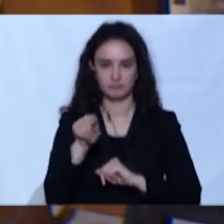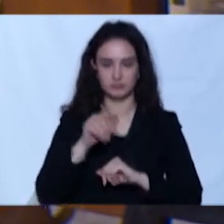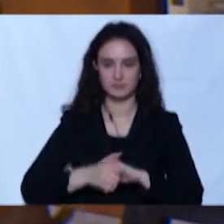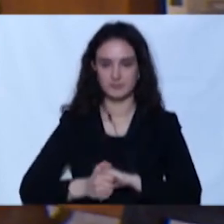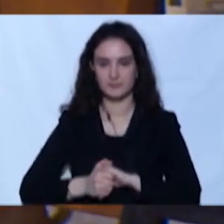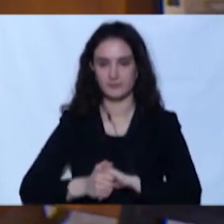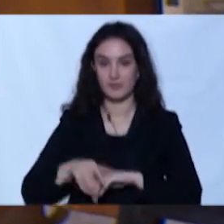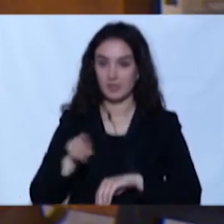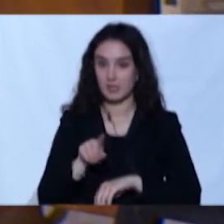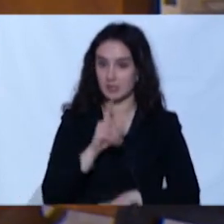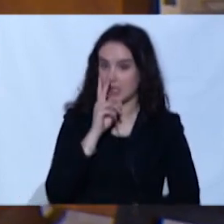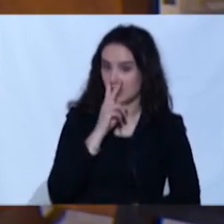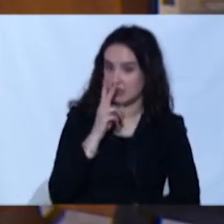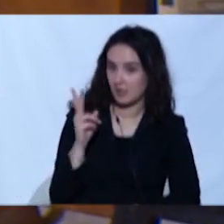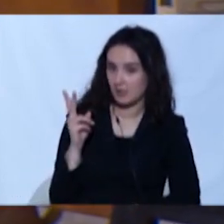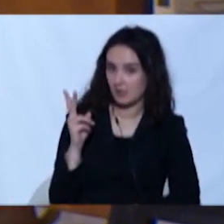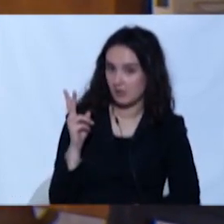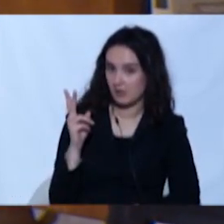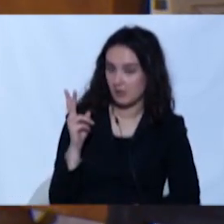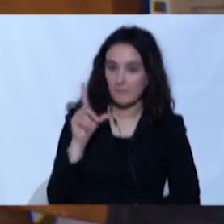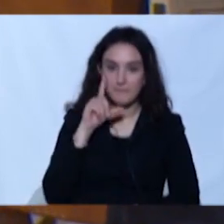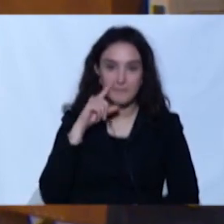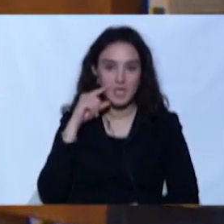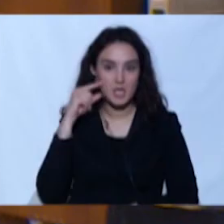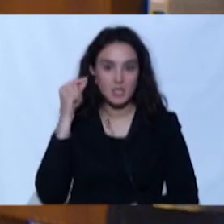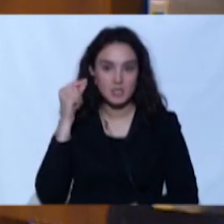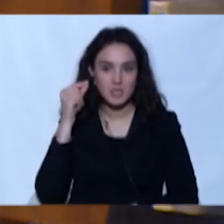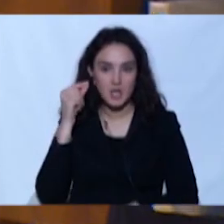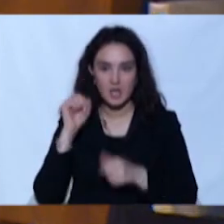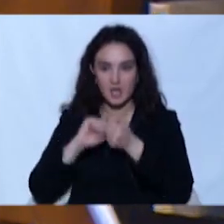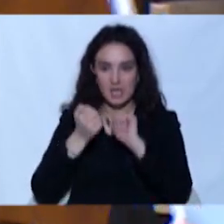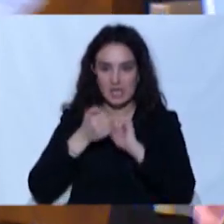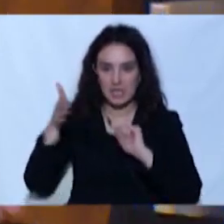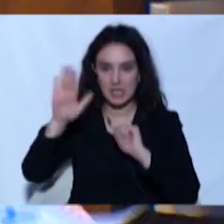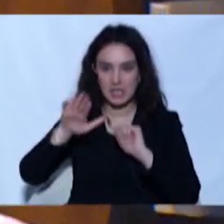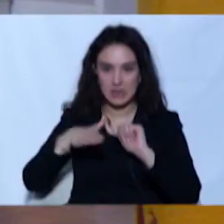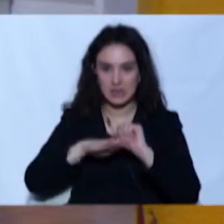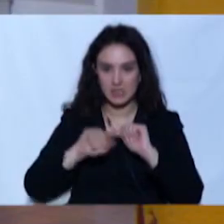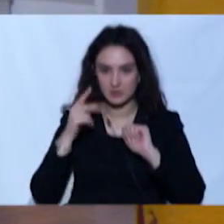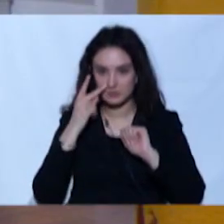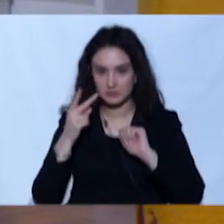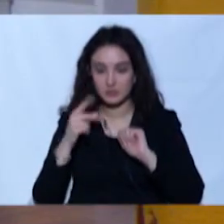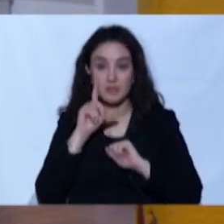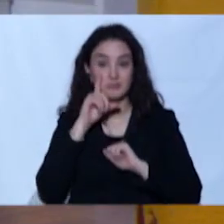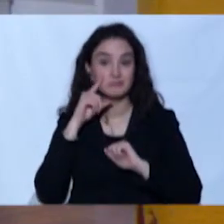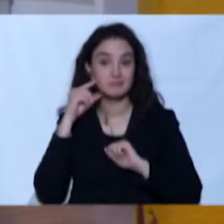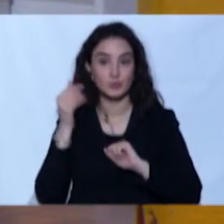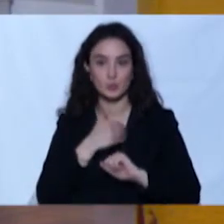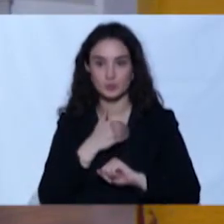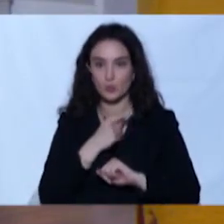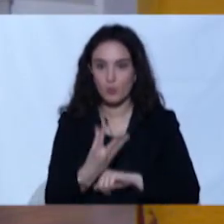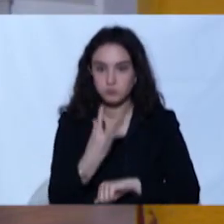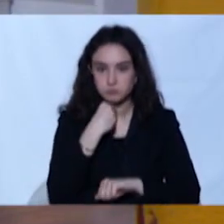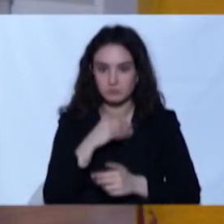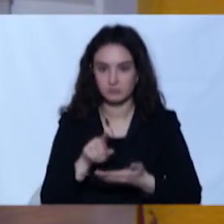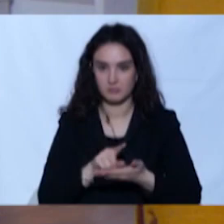The mouse sees a fox by the rocks. The fox wants to eat the